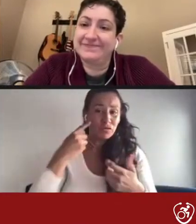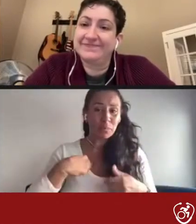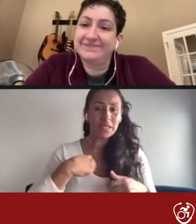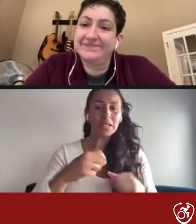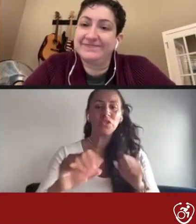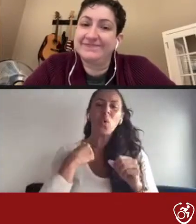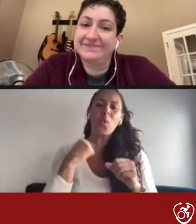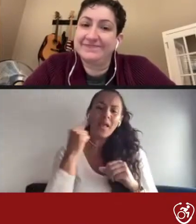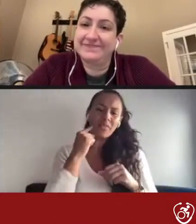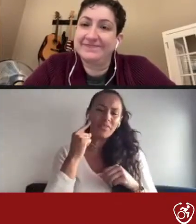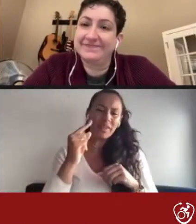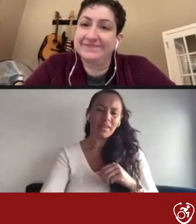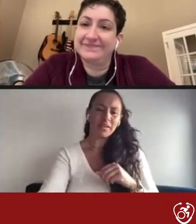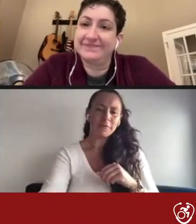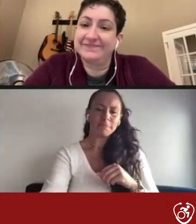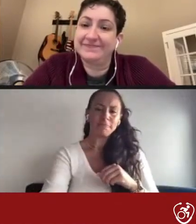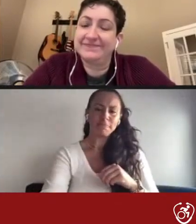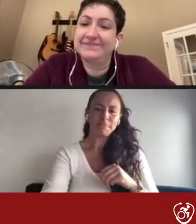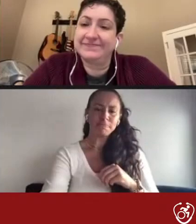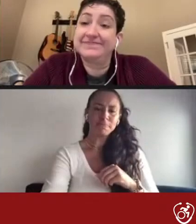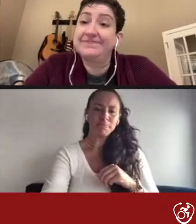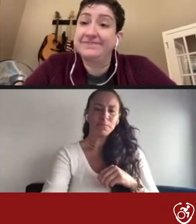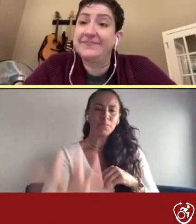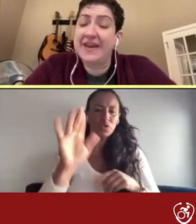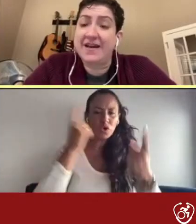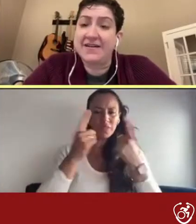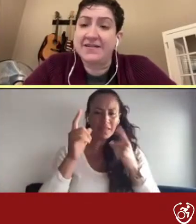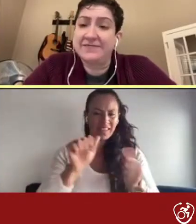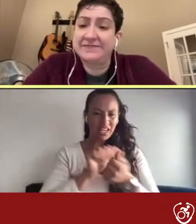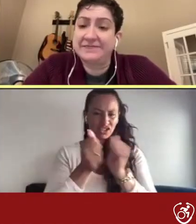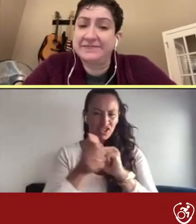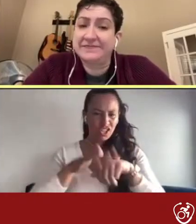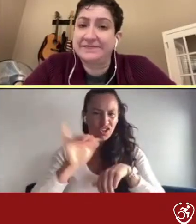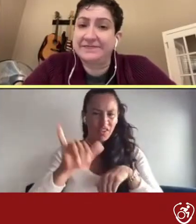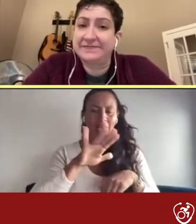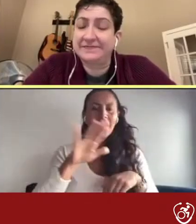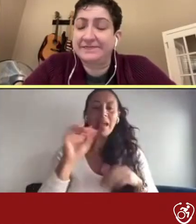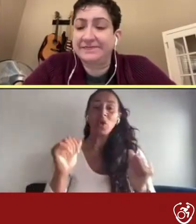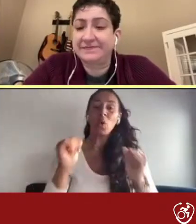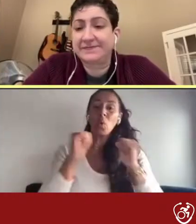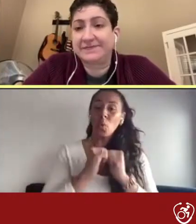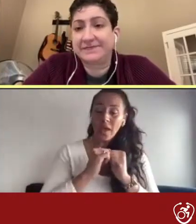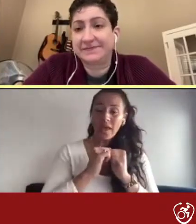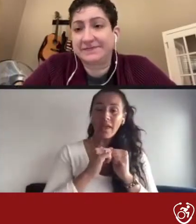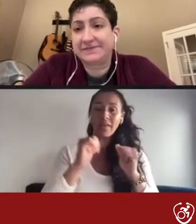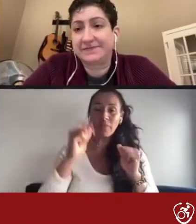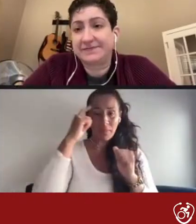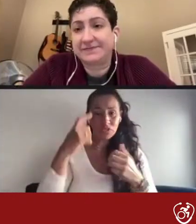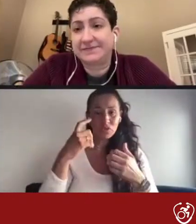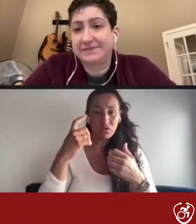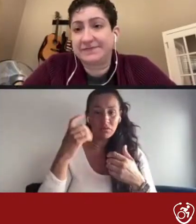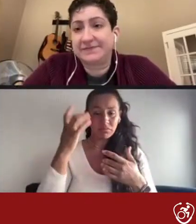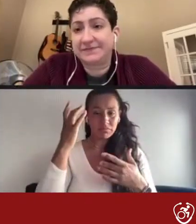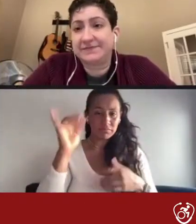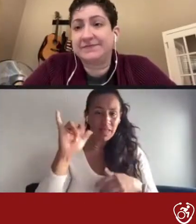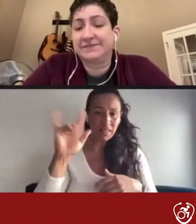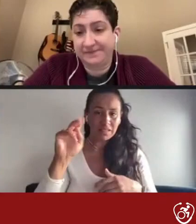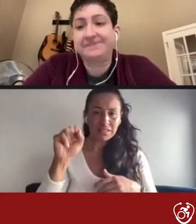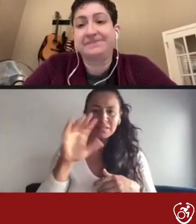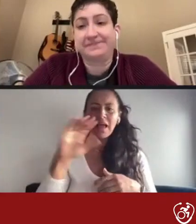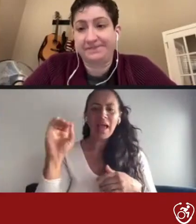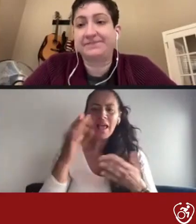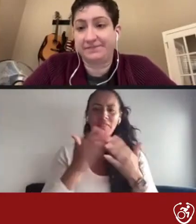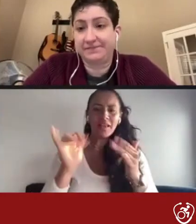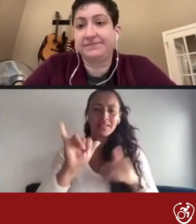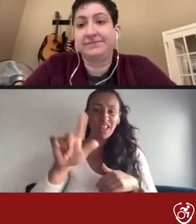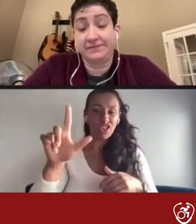think your thinking kind of change on that. And I mean, I think with mental illness and even like things like learning disability, I do think